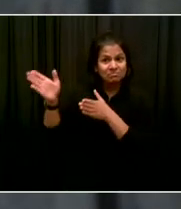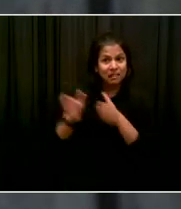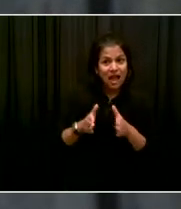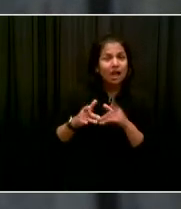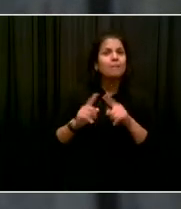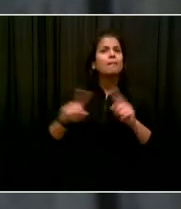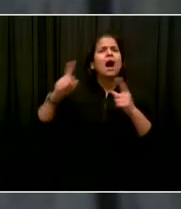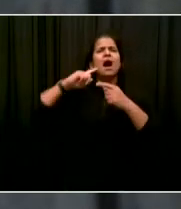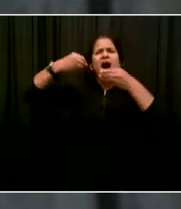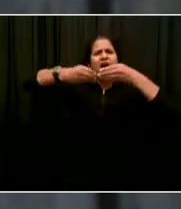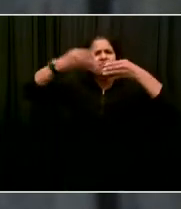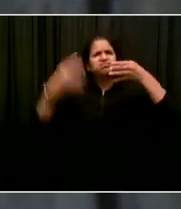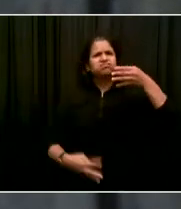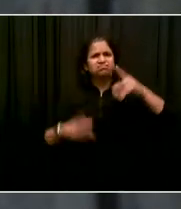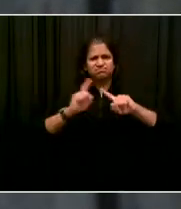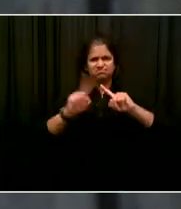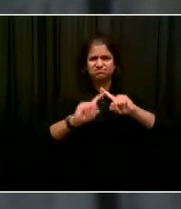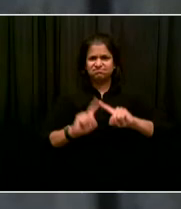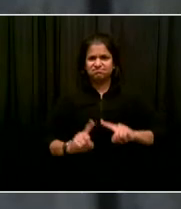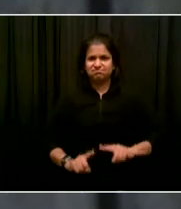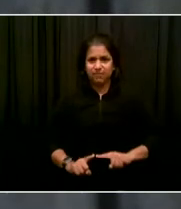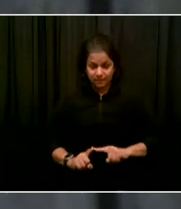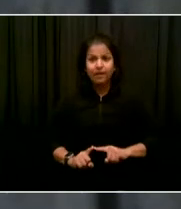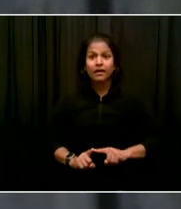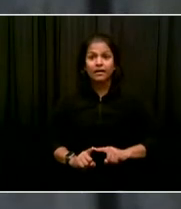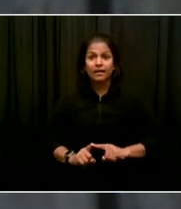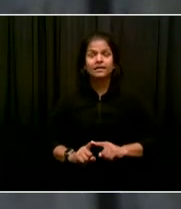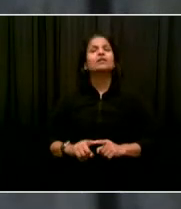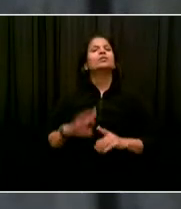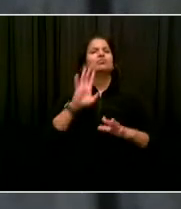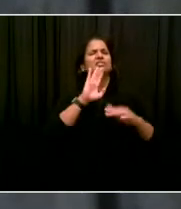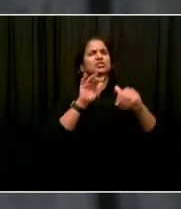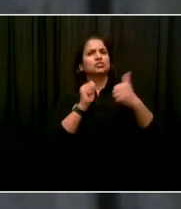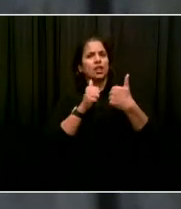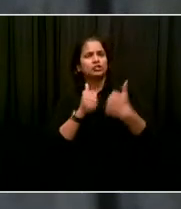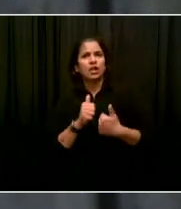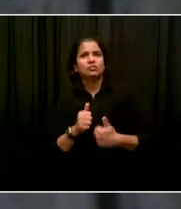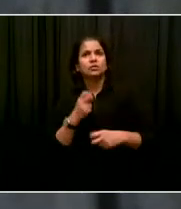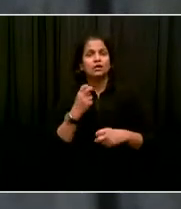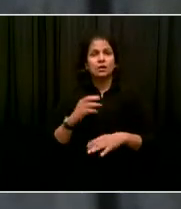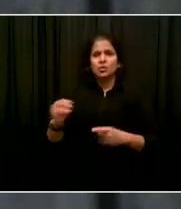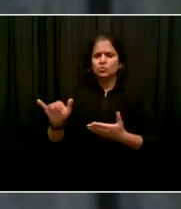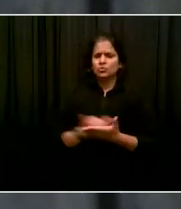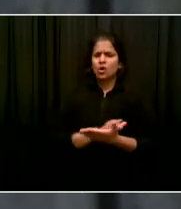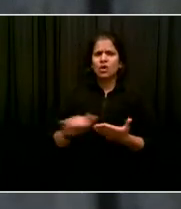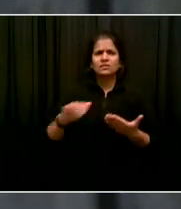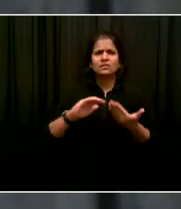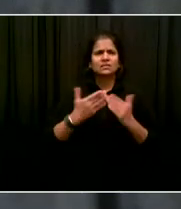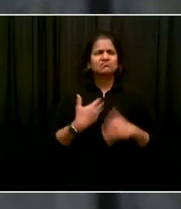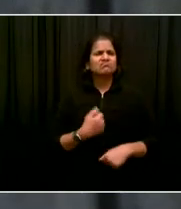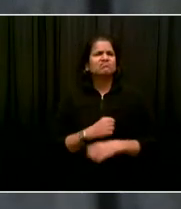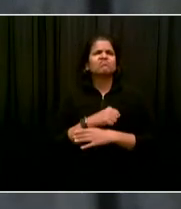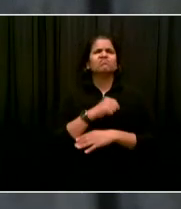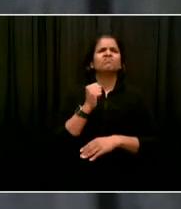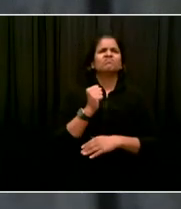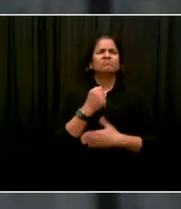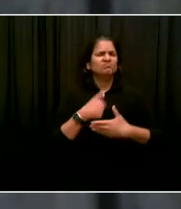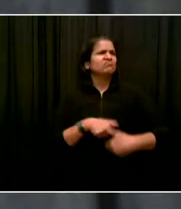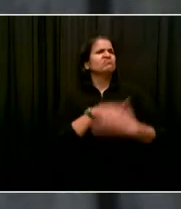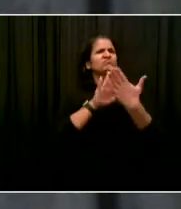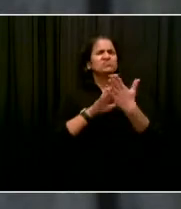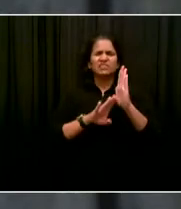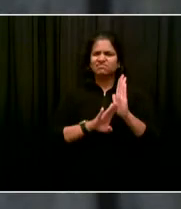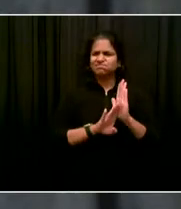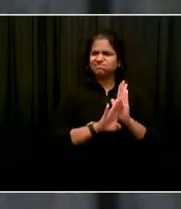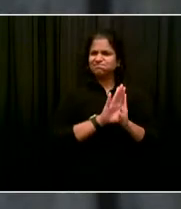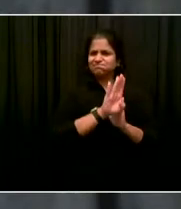Other people are gonna hate, let them hate. But we know what the deal is. You know, we're the greatest city in the world. And when you're up there, people